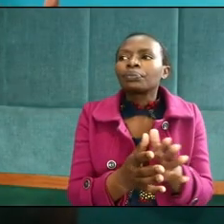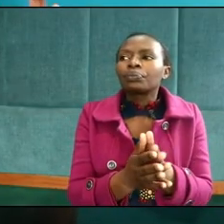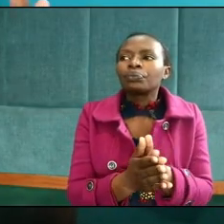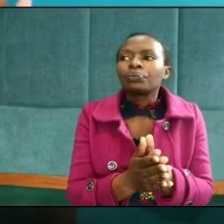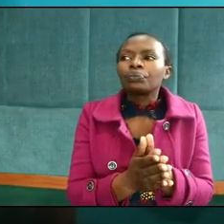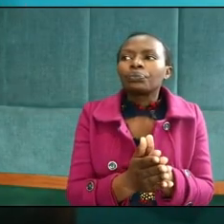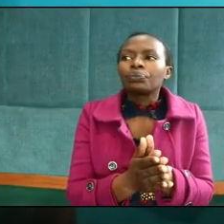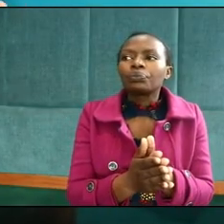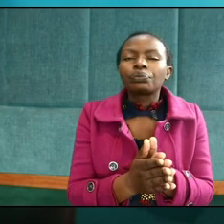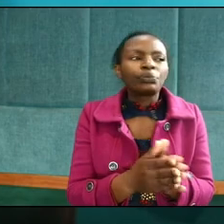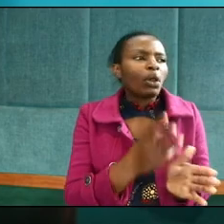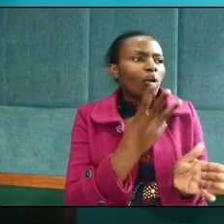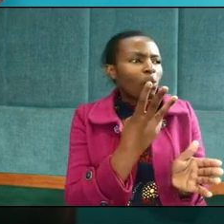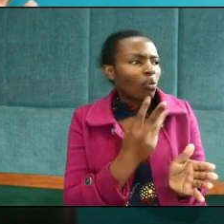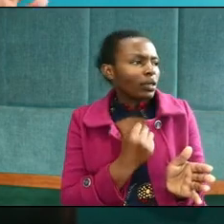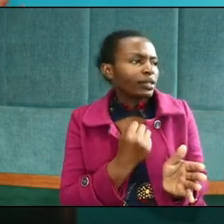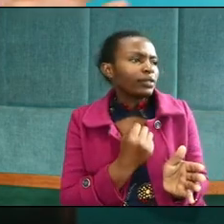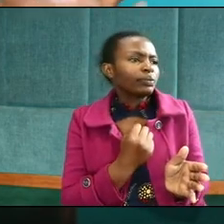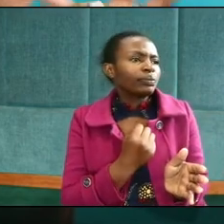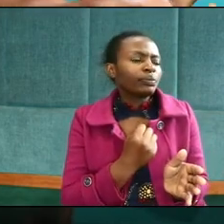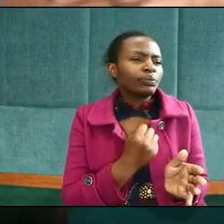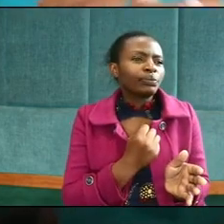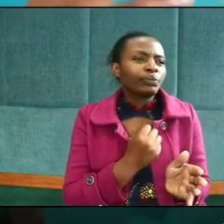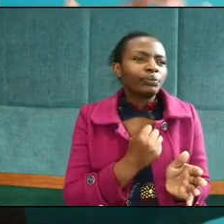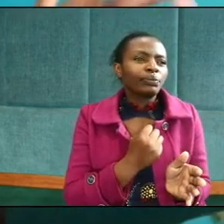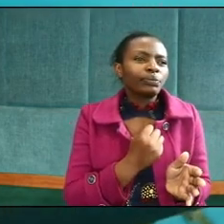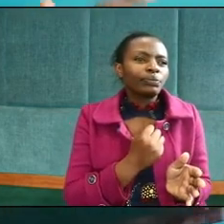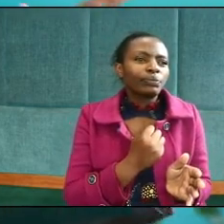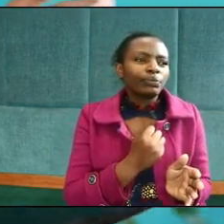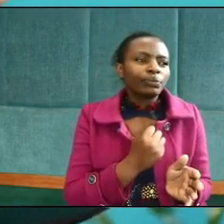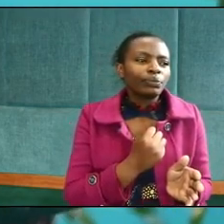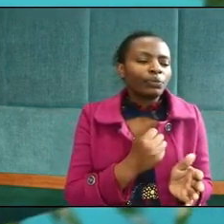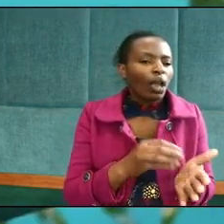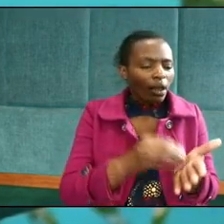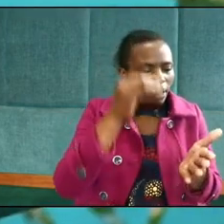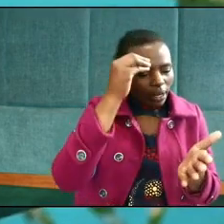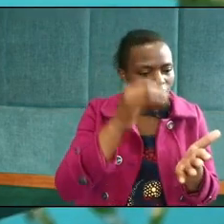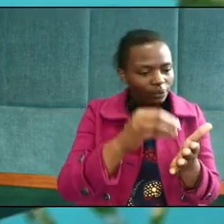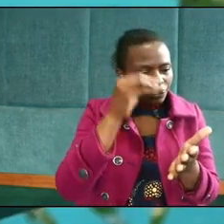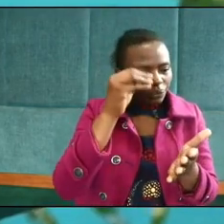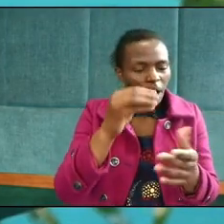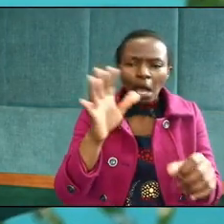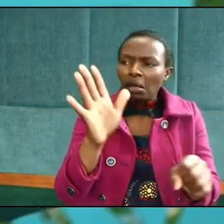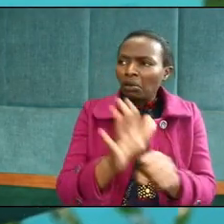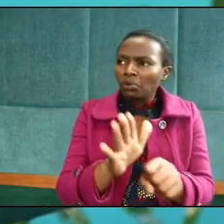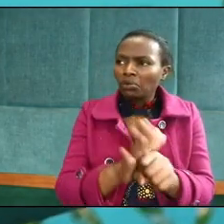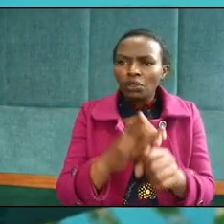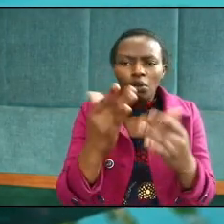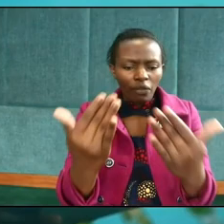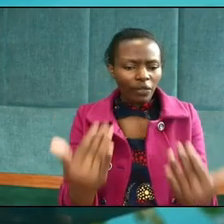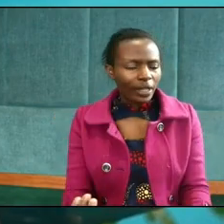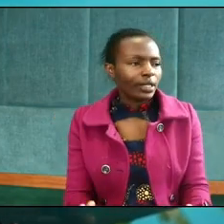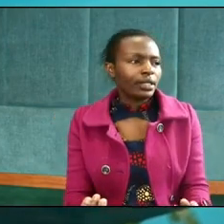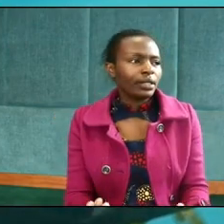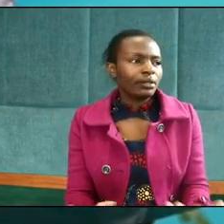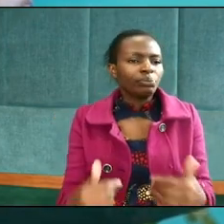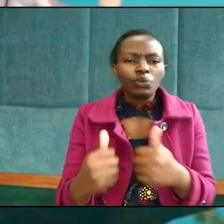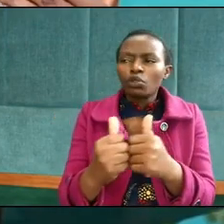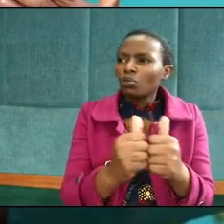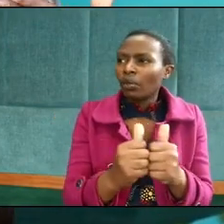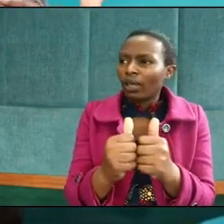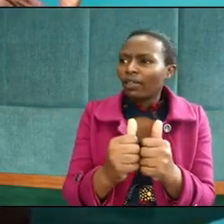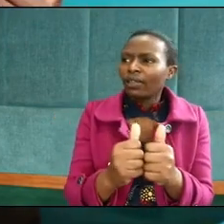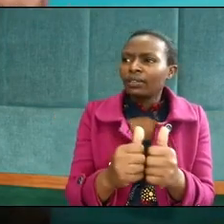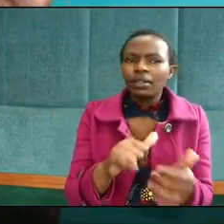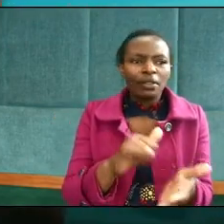I would want to blend in a number of things together that may